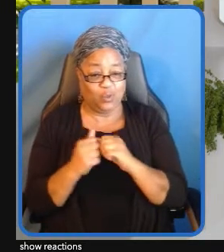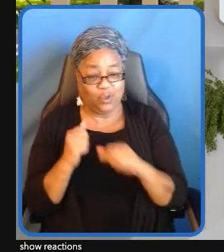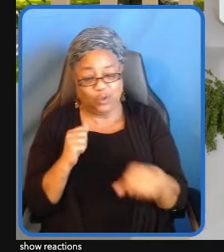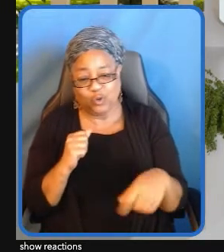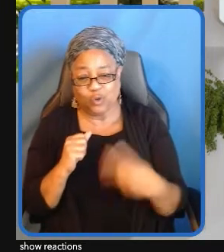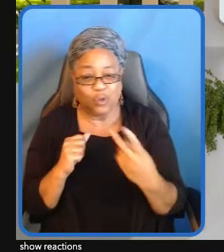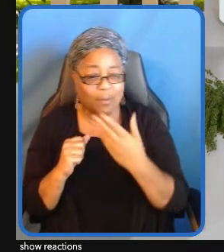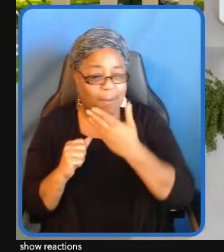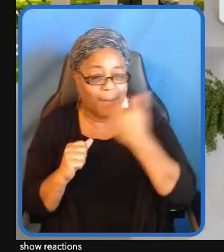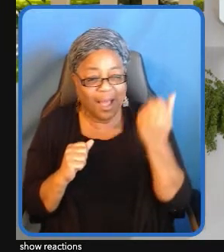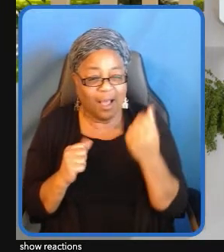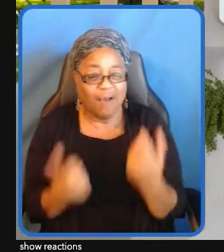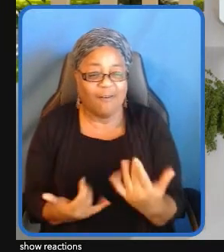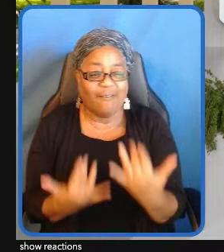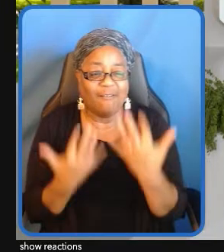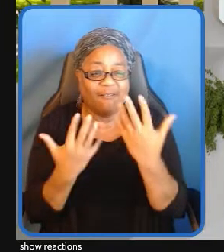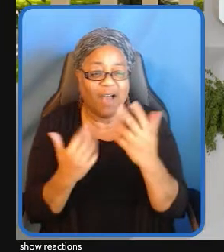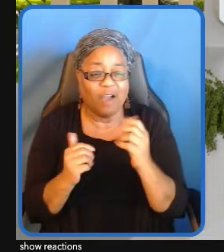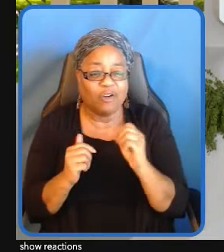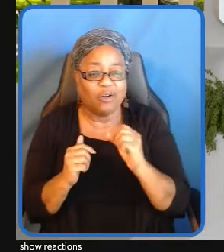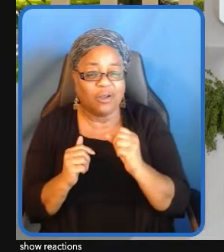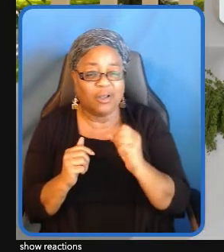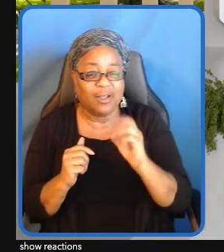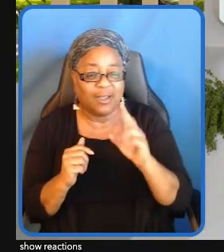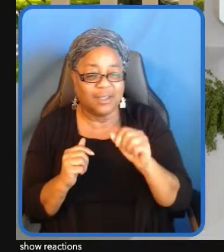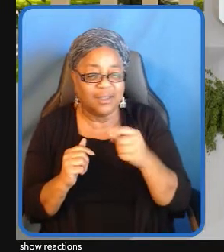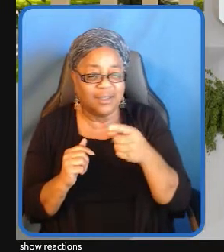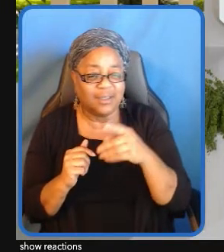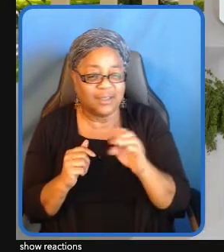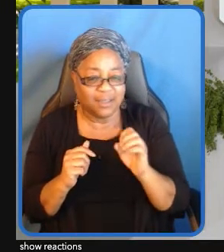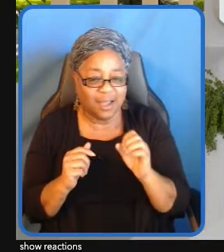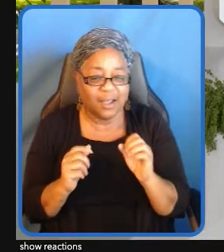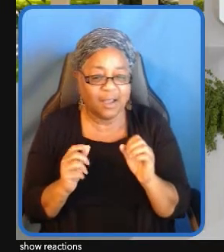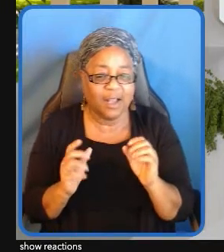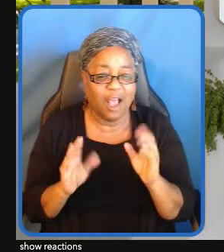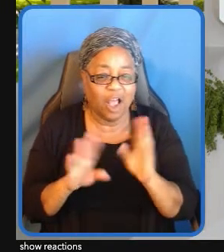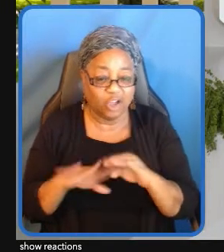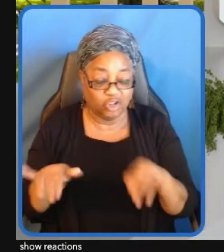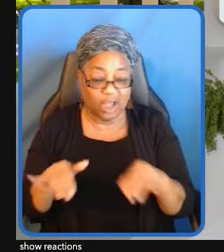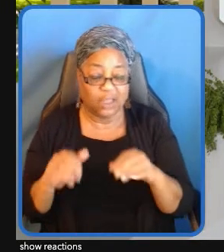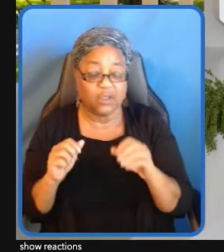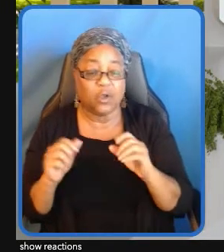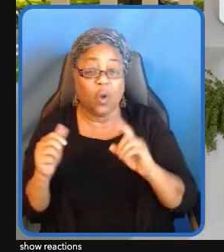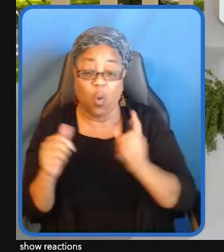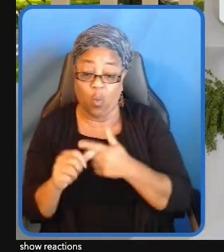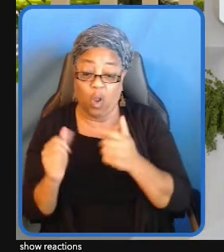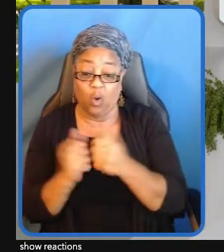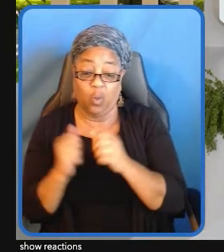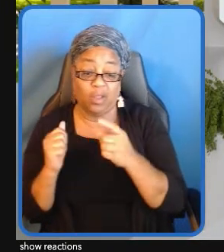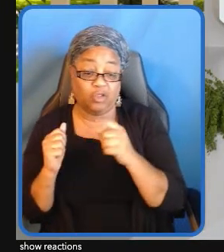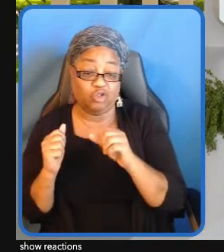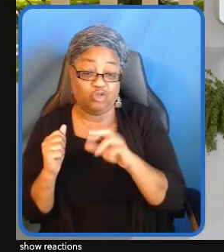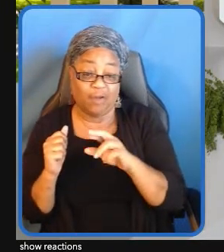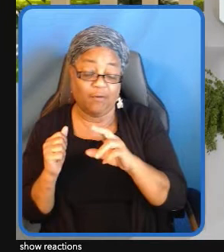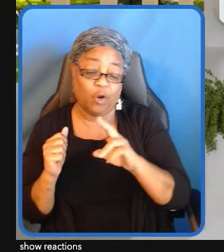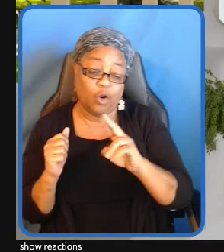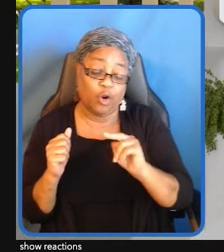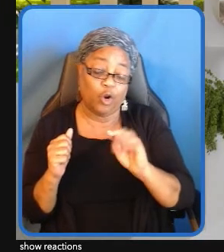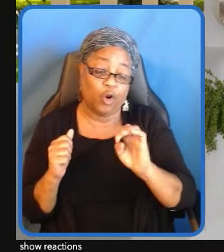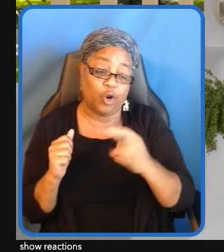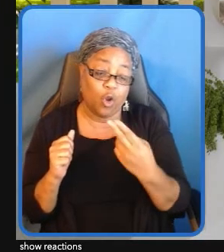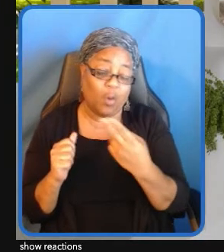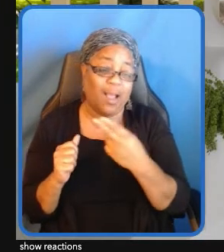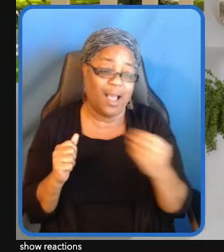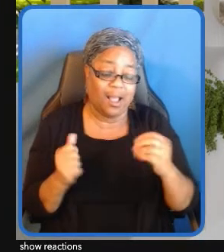ever seen lined up at a corporate conference, one with Trevor Noah and one with Idris Elba. And you can also listen to the chief diversity officers we have